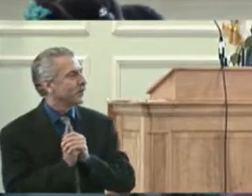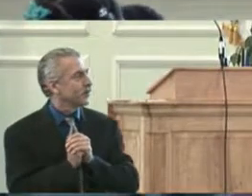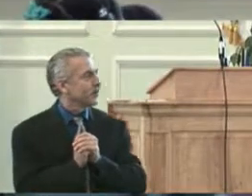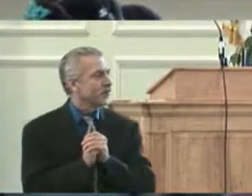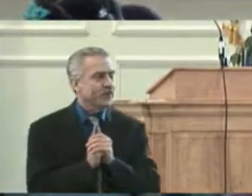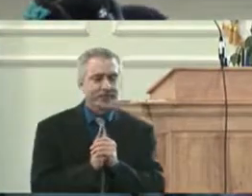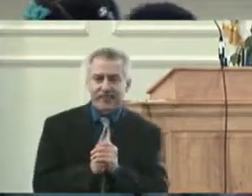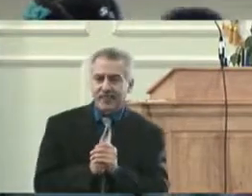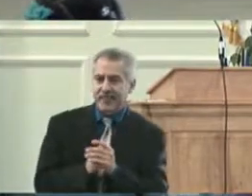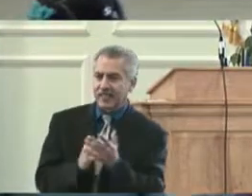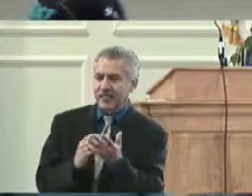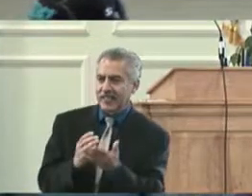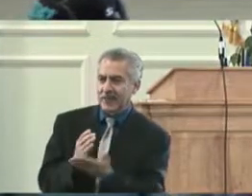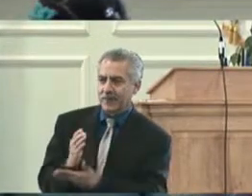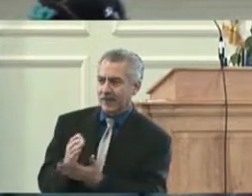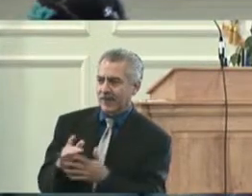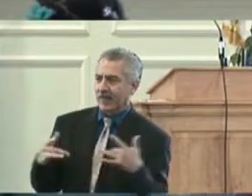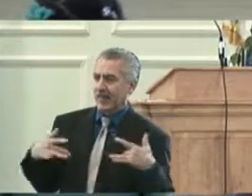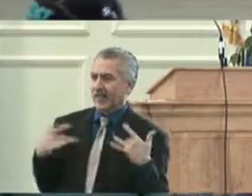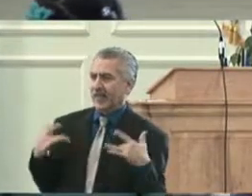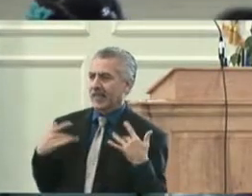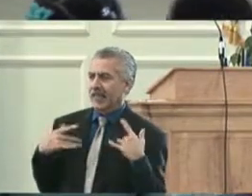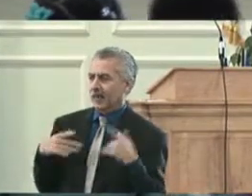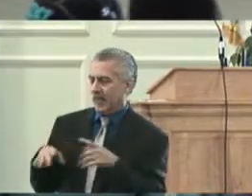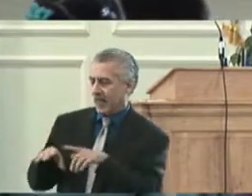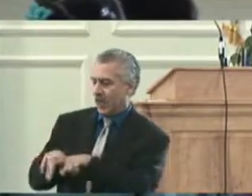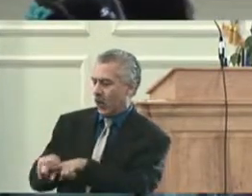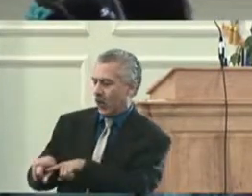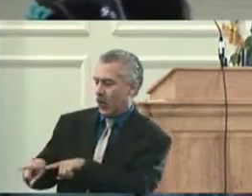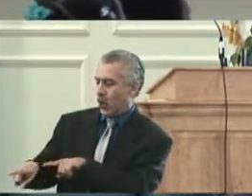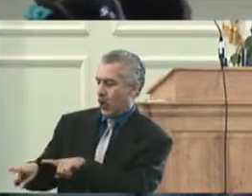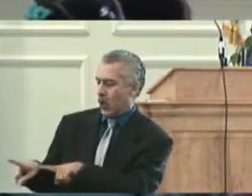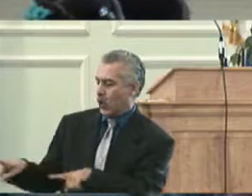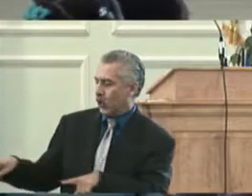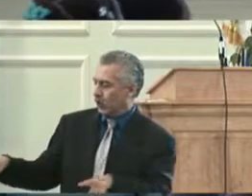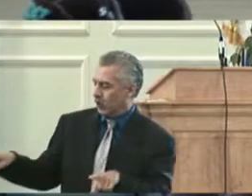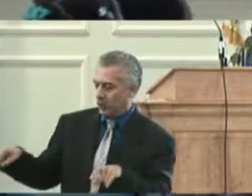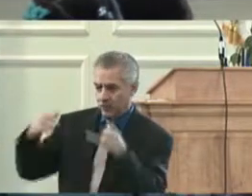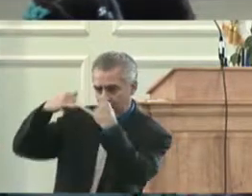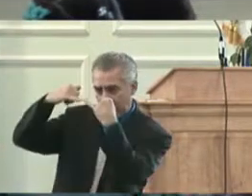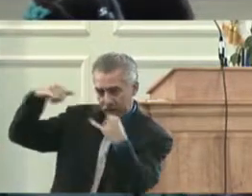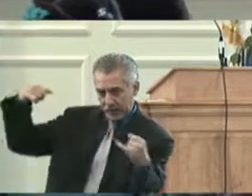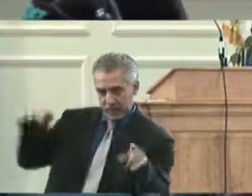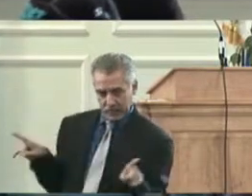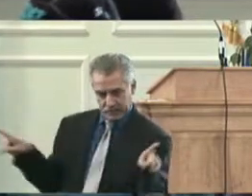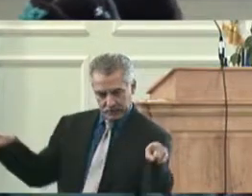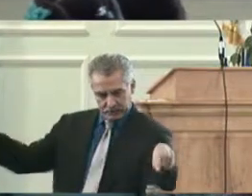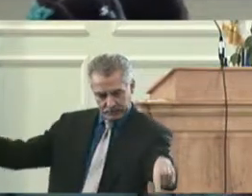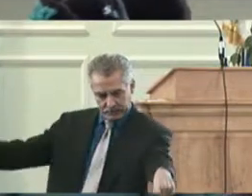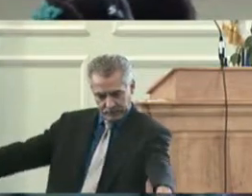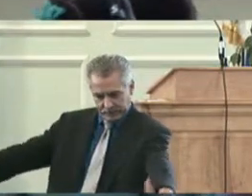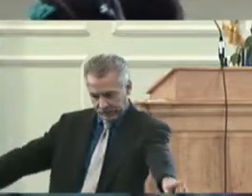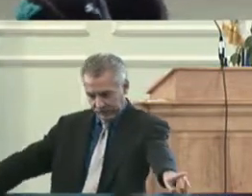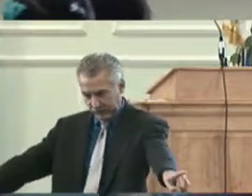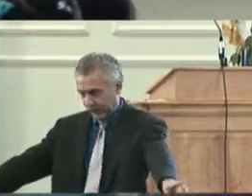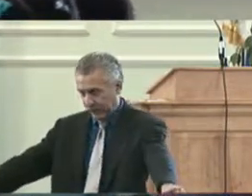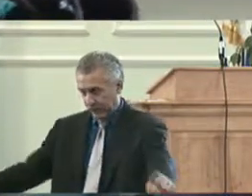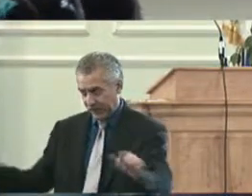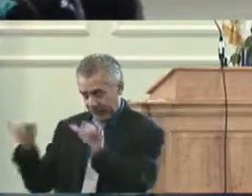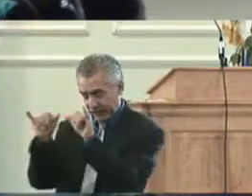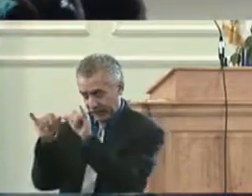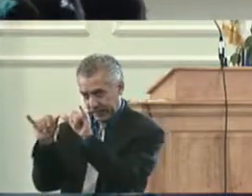Yes, they're very light. They have long, thin legs. And at the end of those legs, they